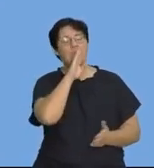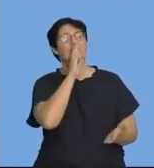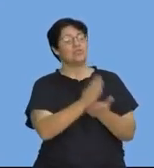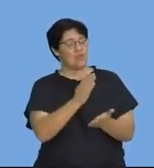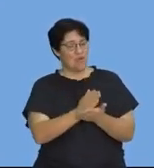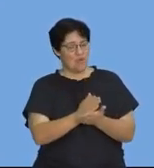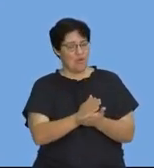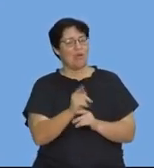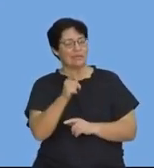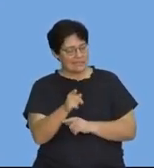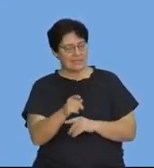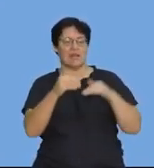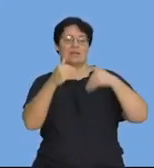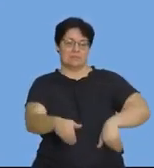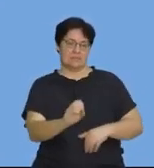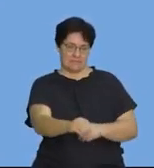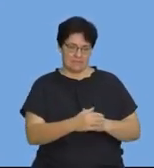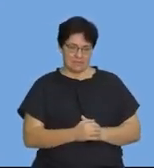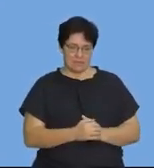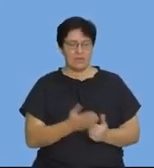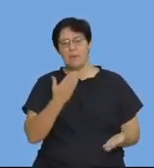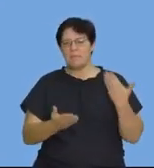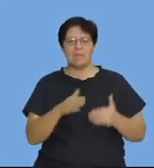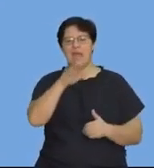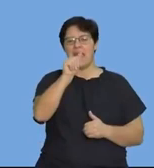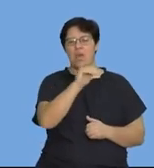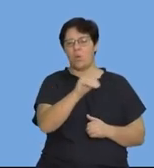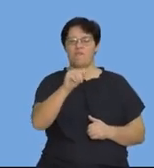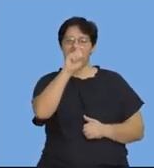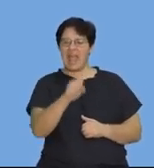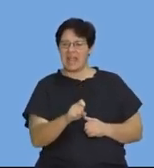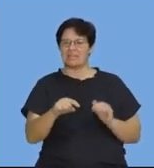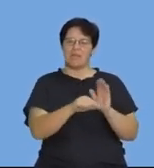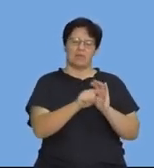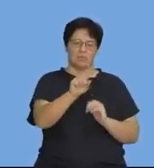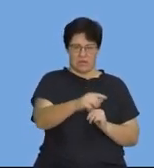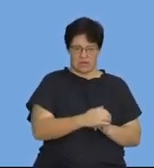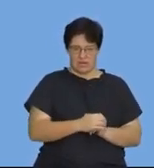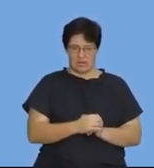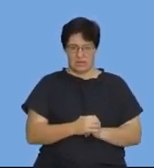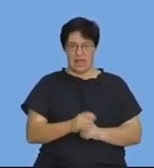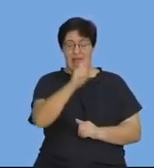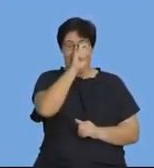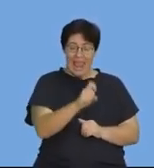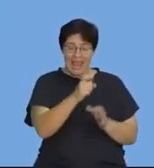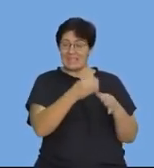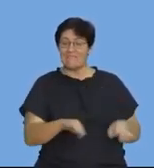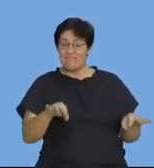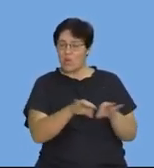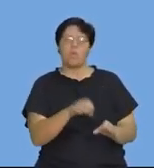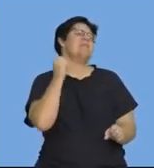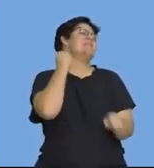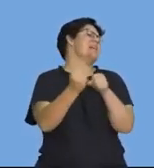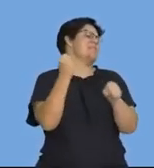you make those restrictions. If maybe you have a over x minus 1, the x value can never be